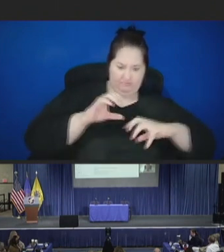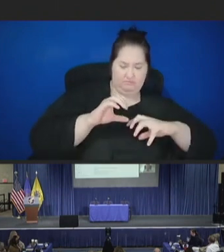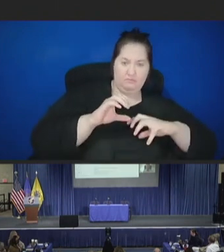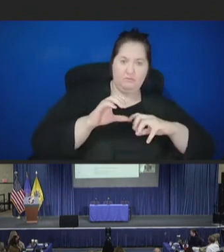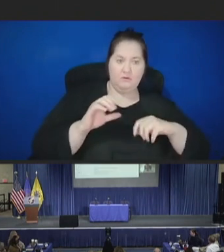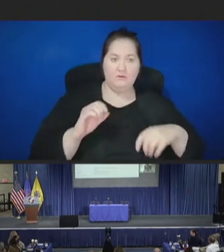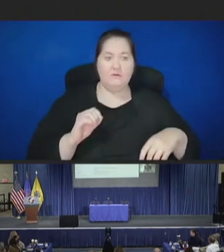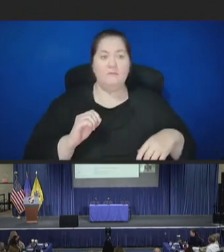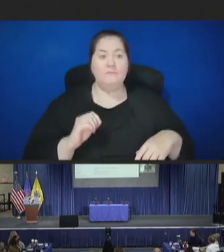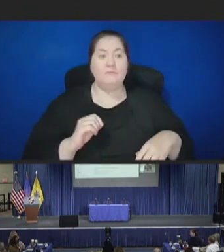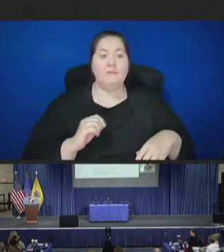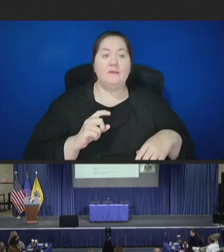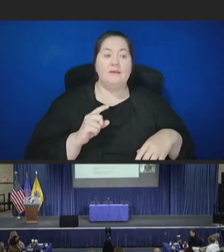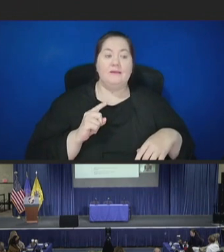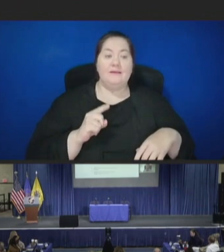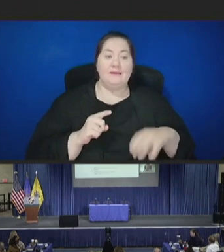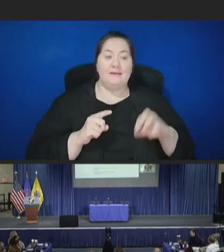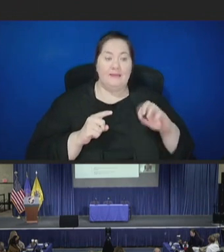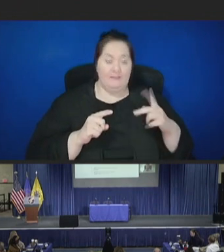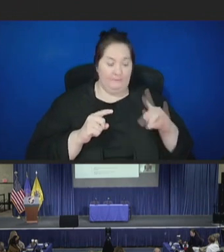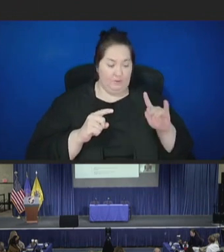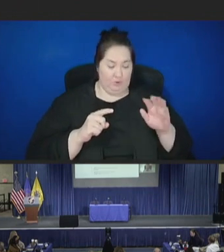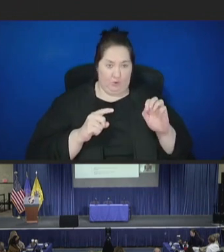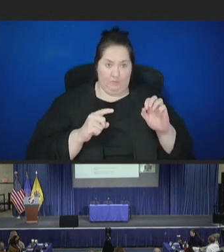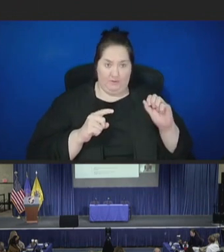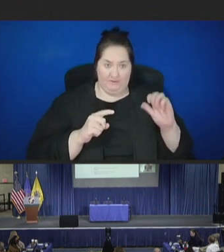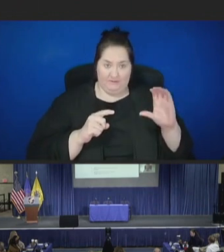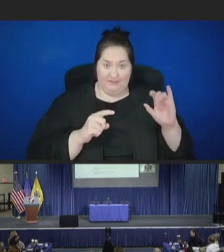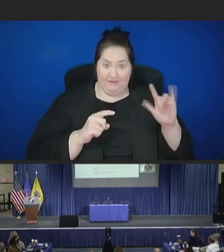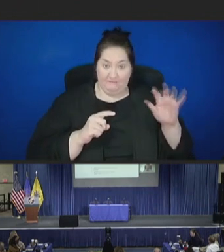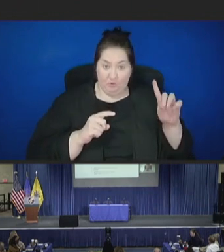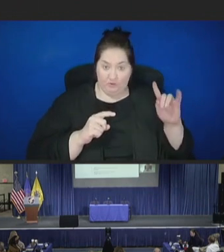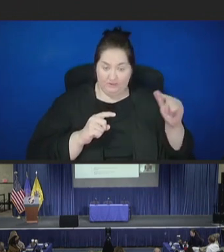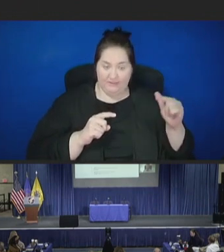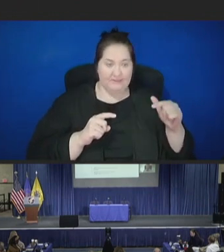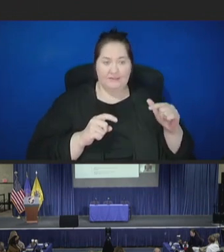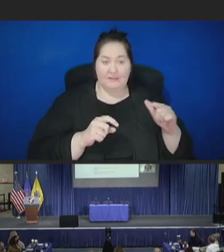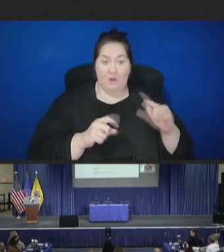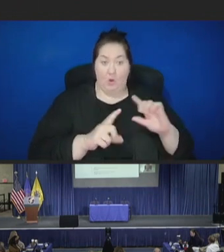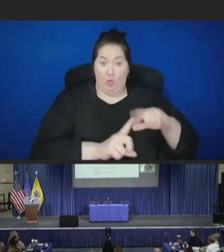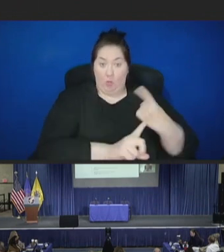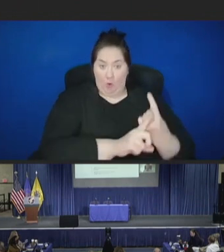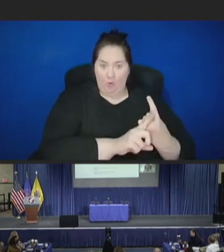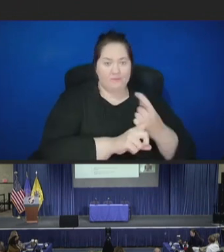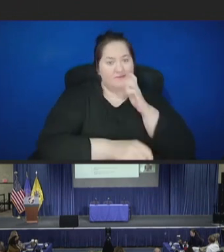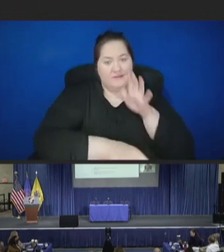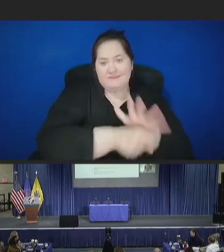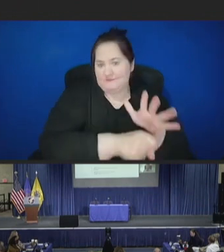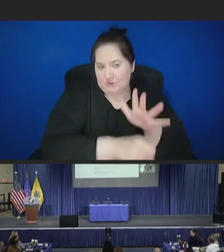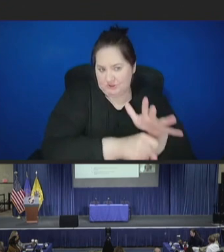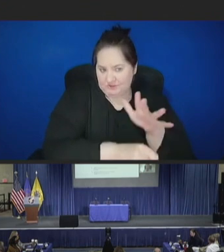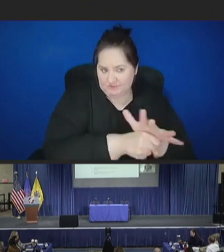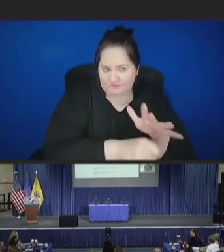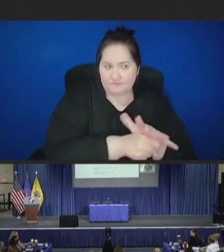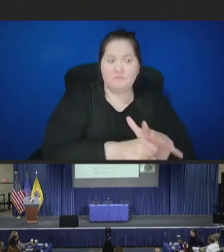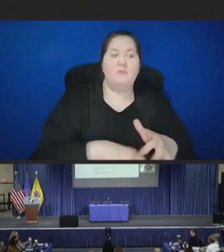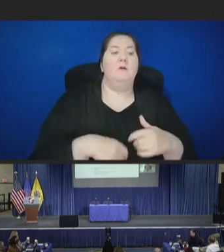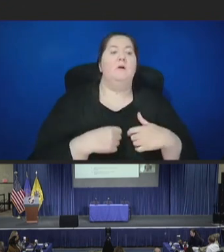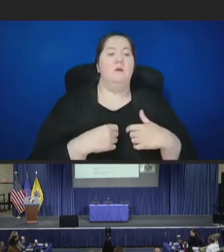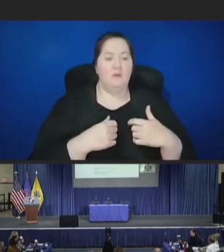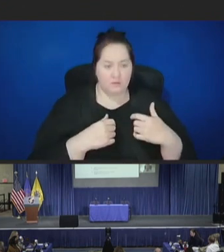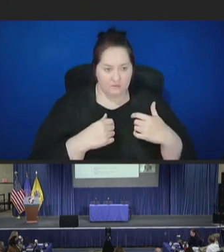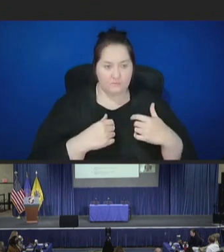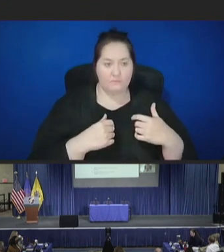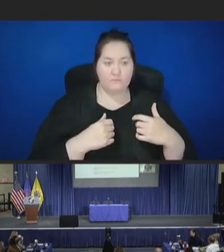However, epitope scaffolding on its own is not going to be sufficient, because now we have binding to